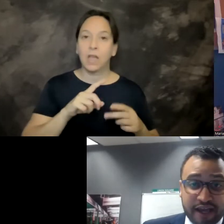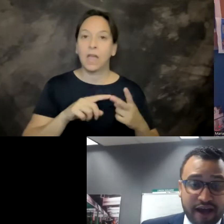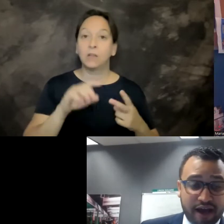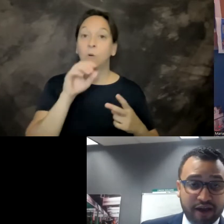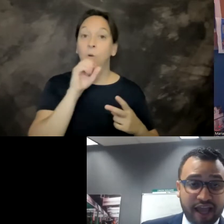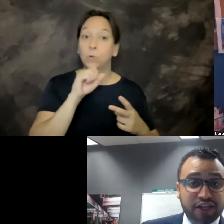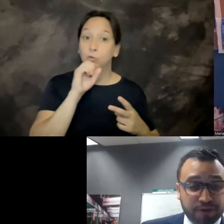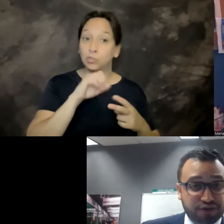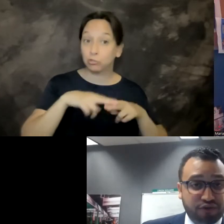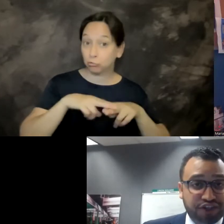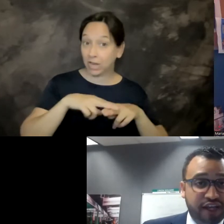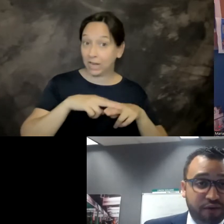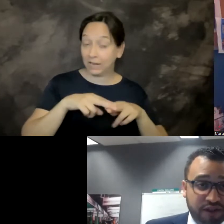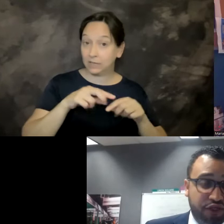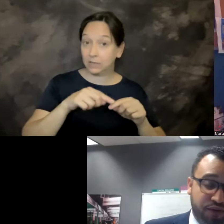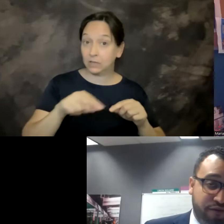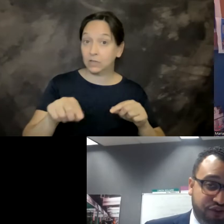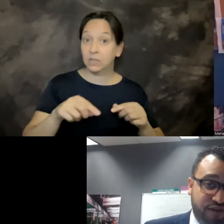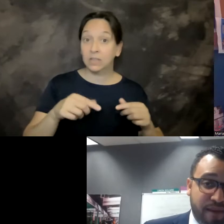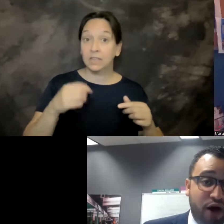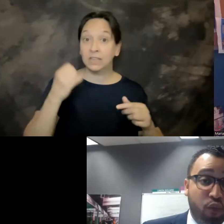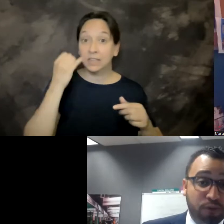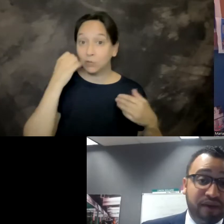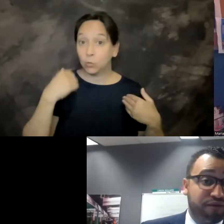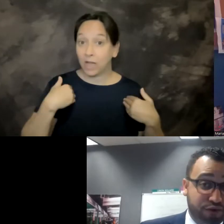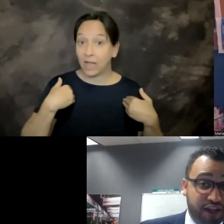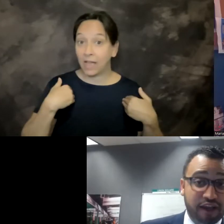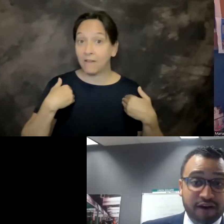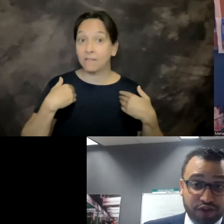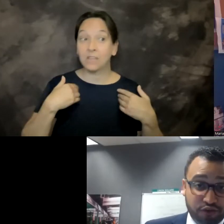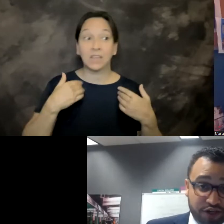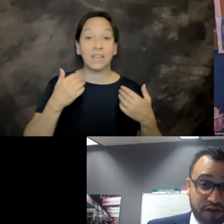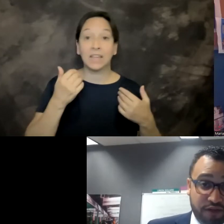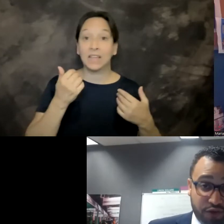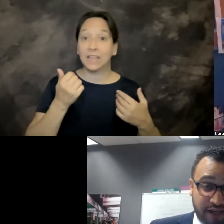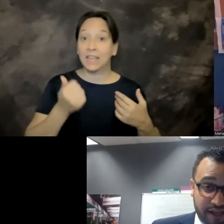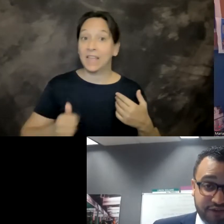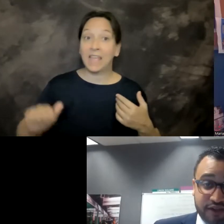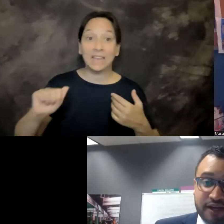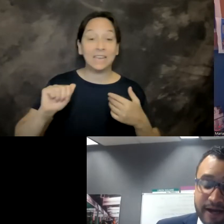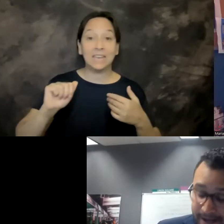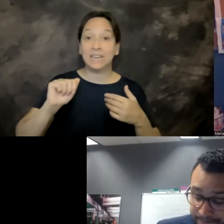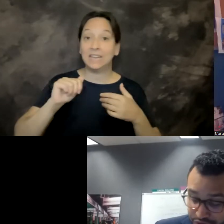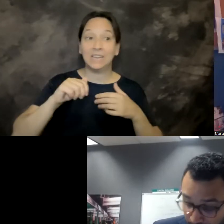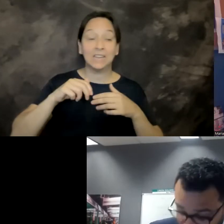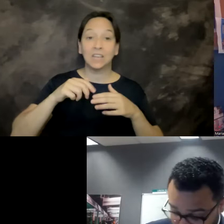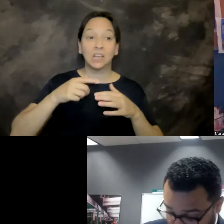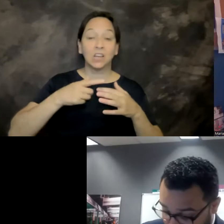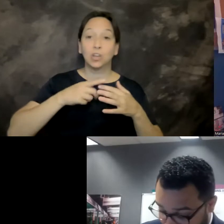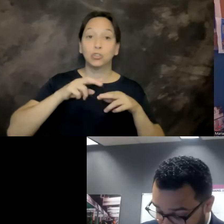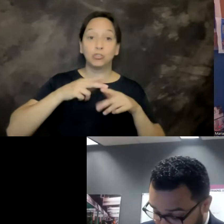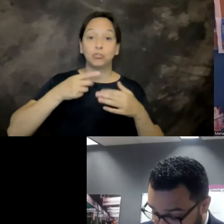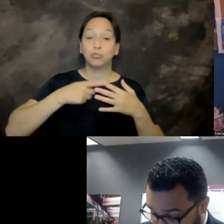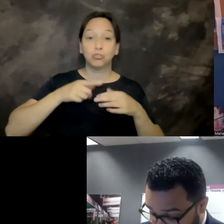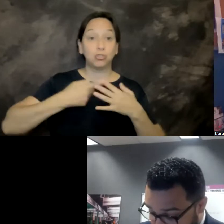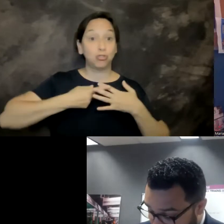Line, any trips originating within 3/4 of a mile will be free for the duration of the 30 days. So that's something I want